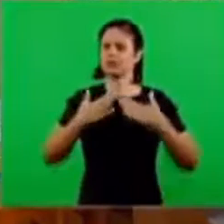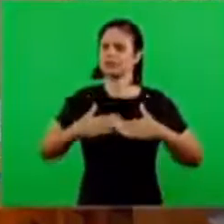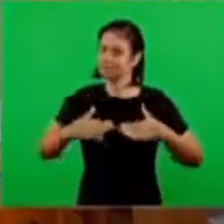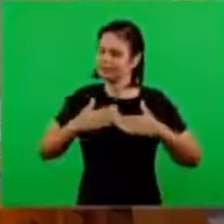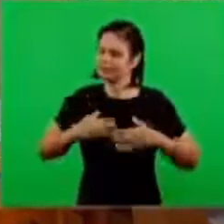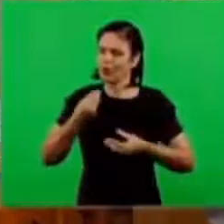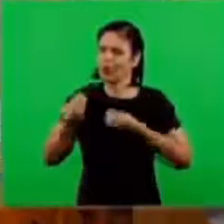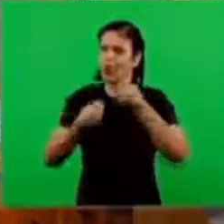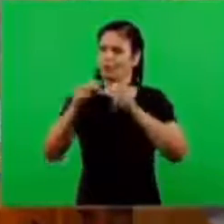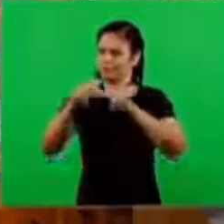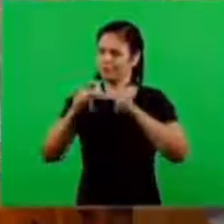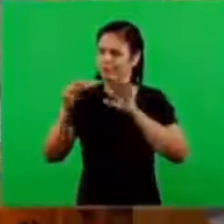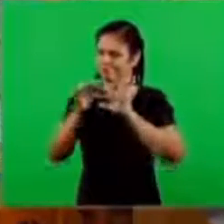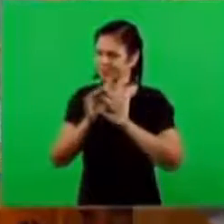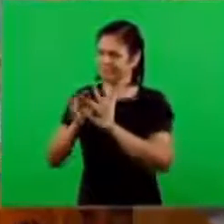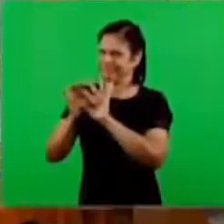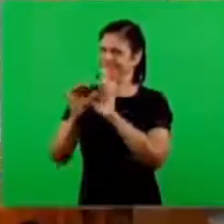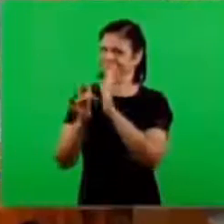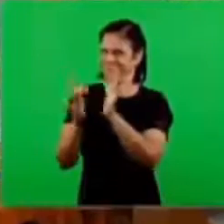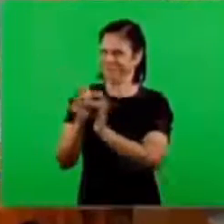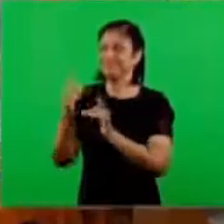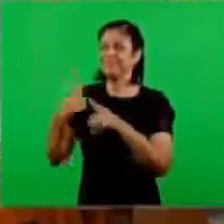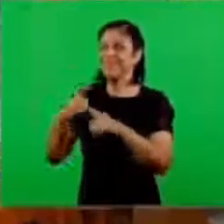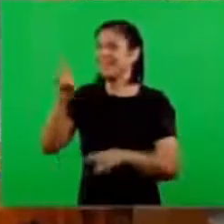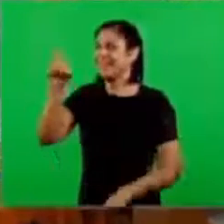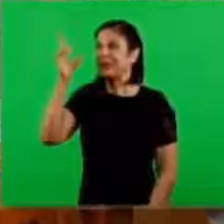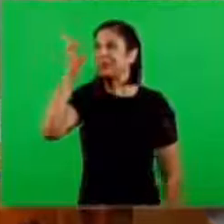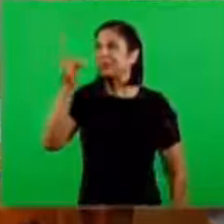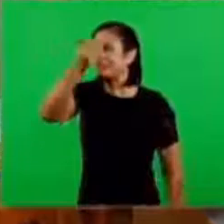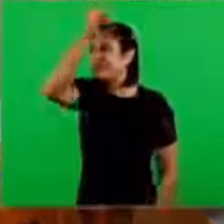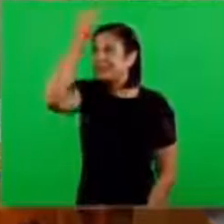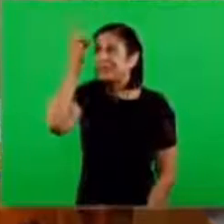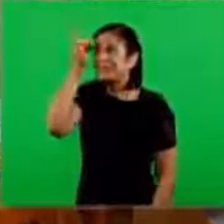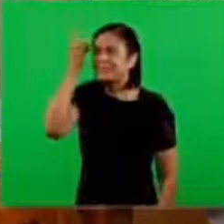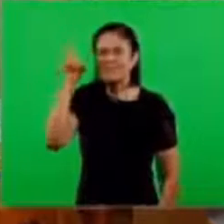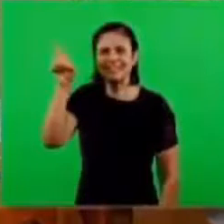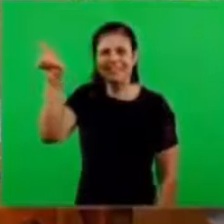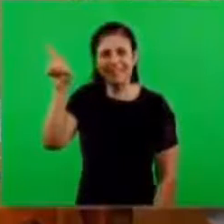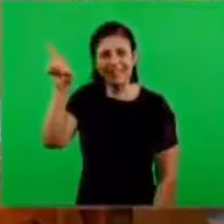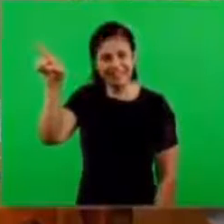day through the fellowship, because the Holy Spirit